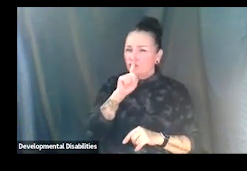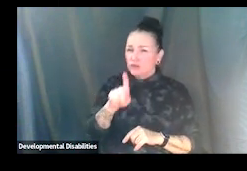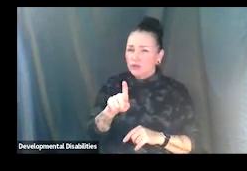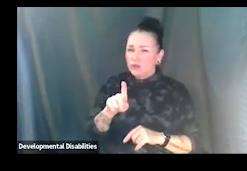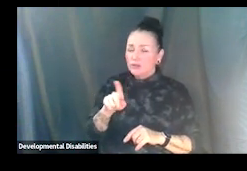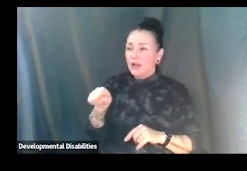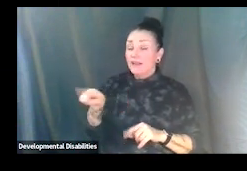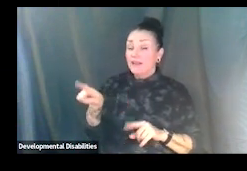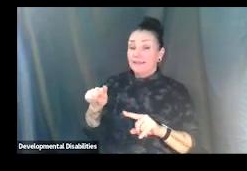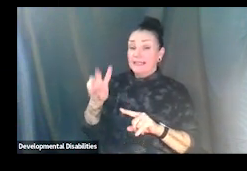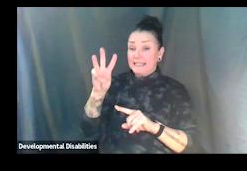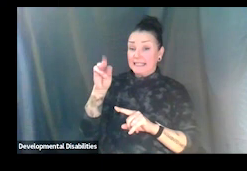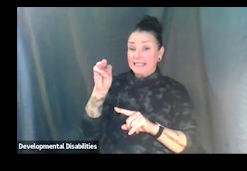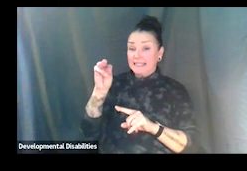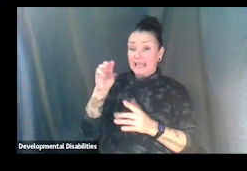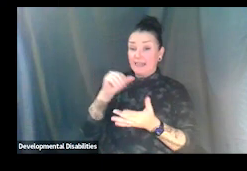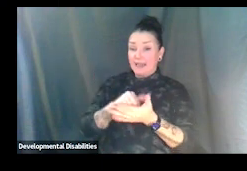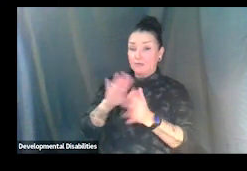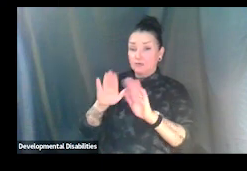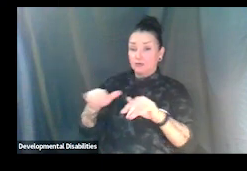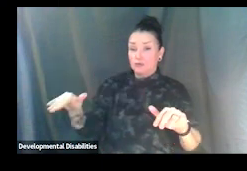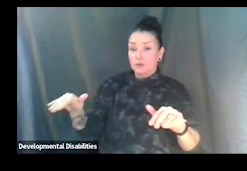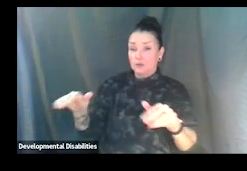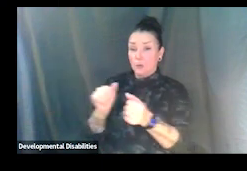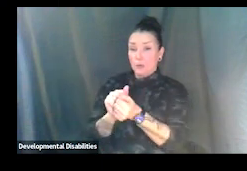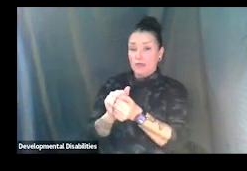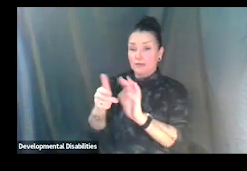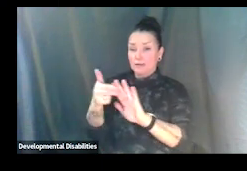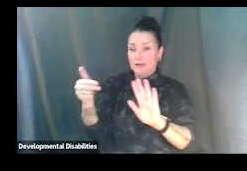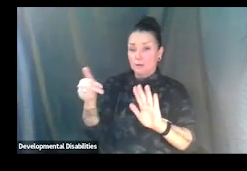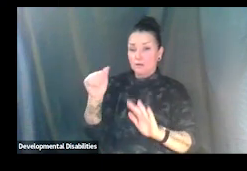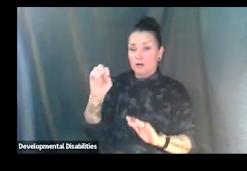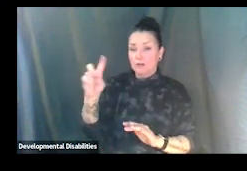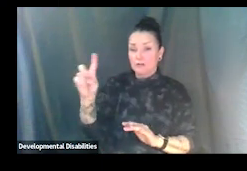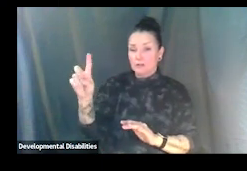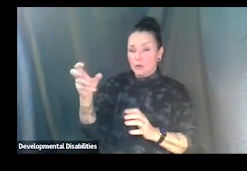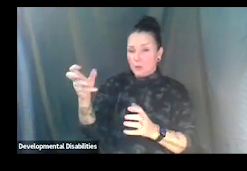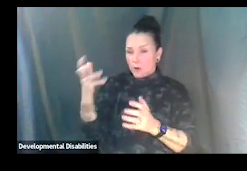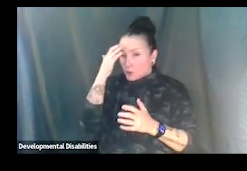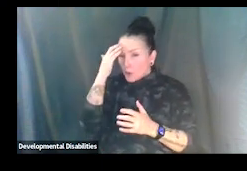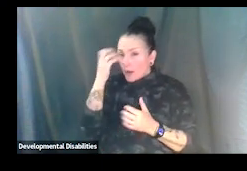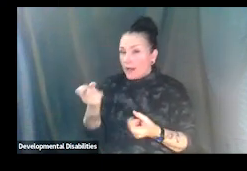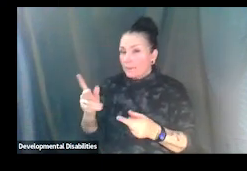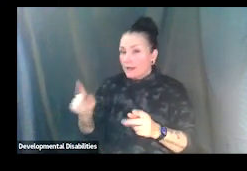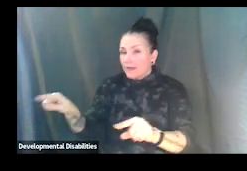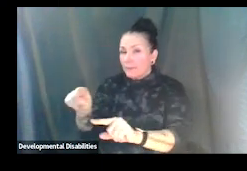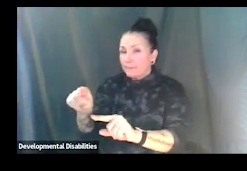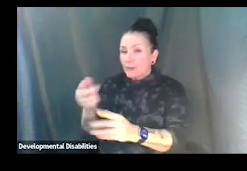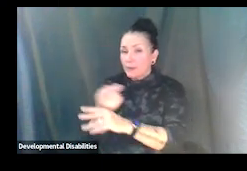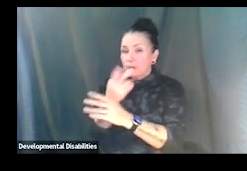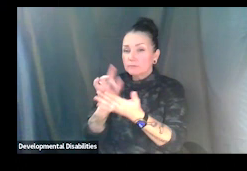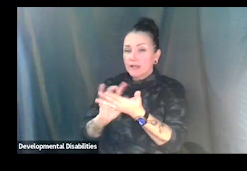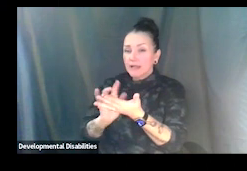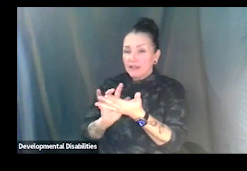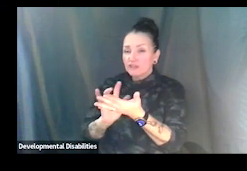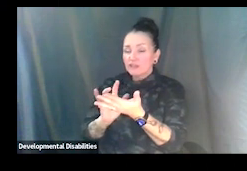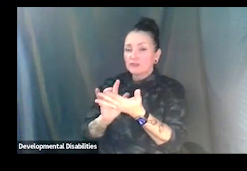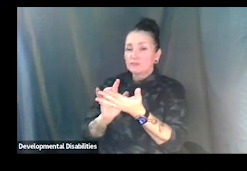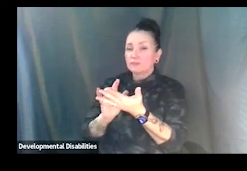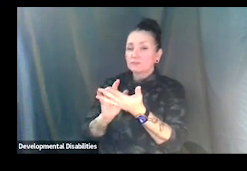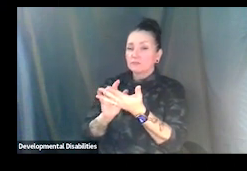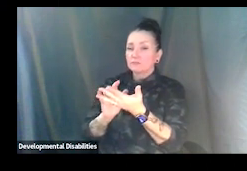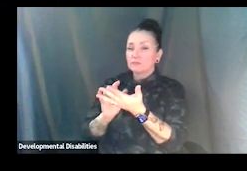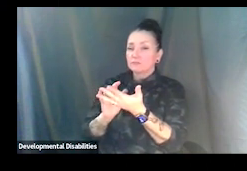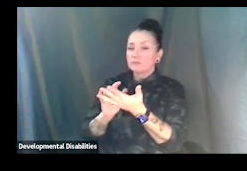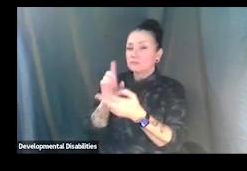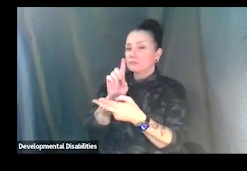had 60,000 children with a diagnosis of autism, they could look and see what the rate of medication use was, and looking and breaking it